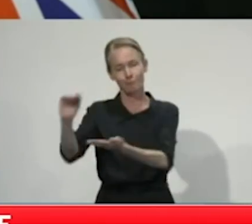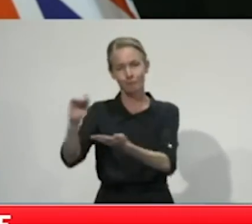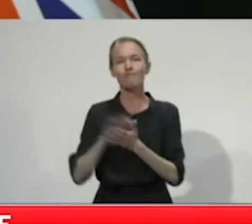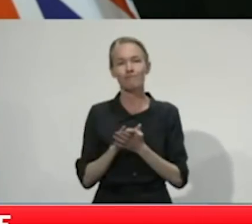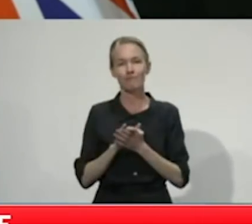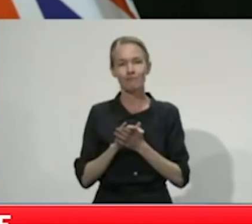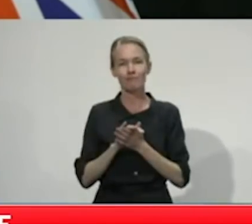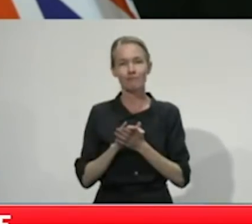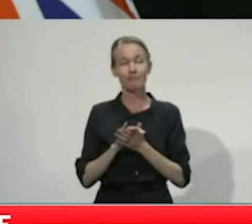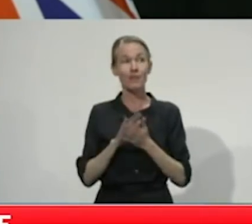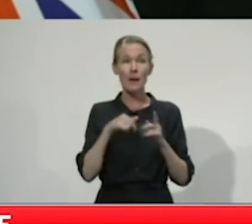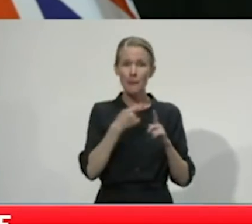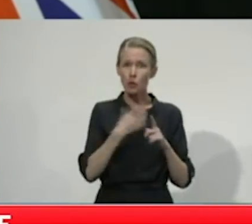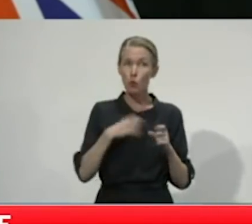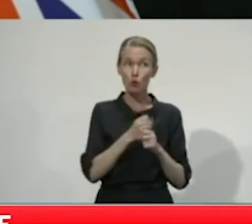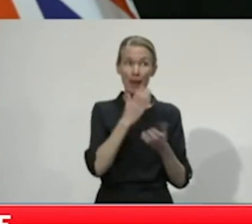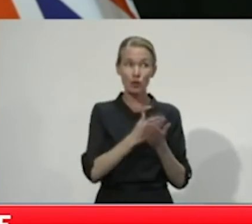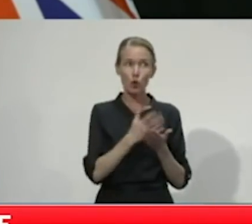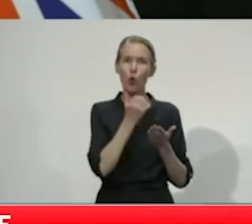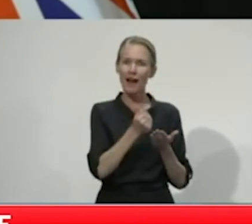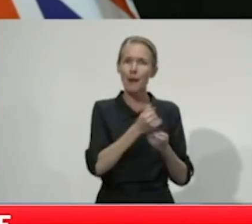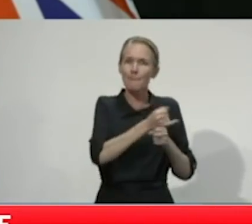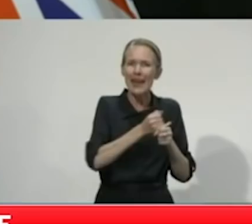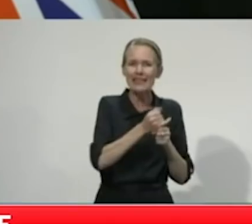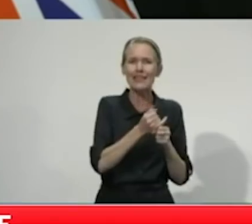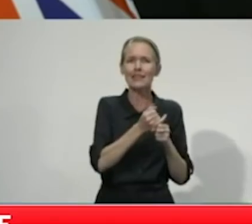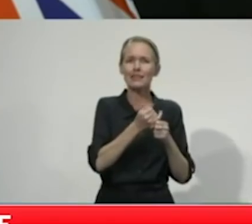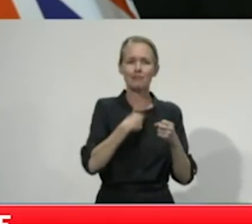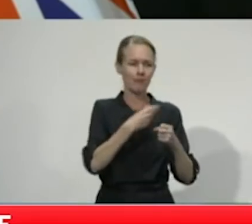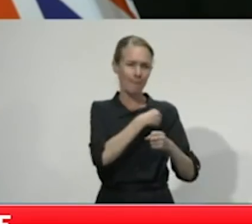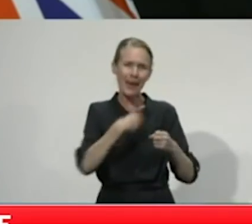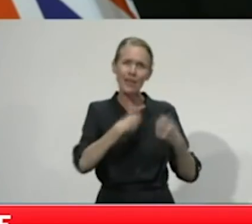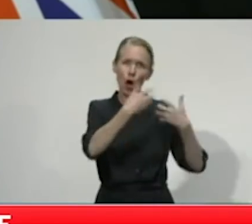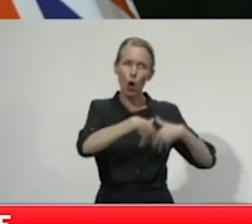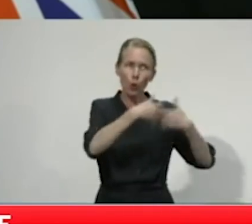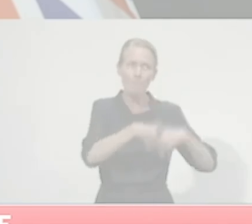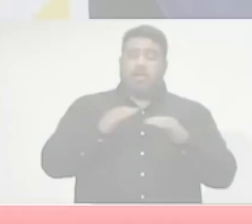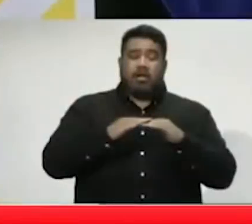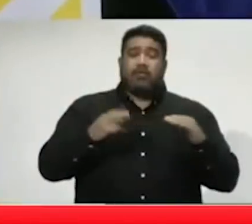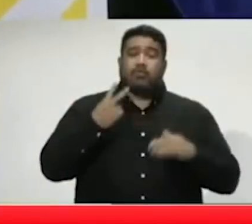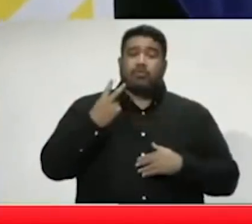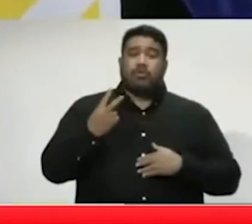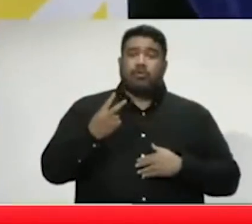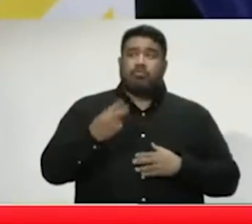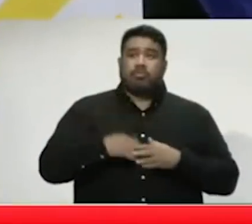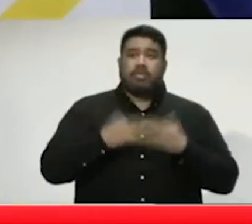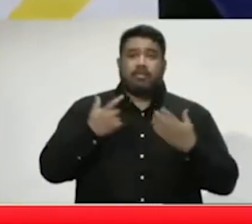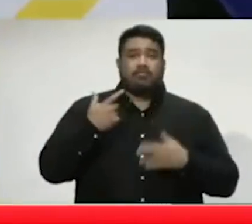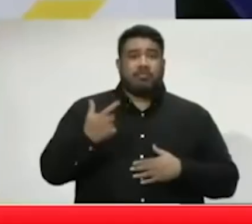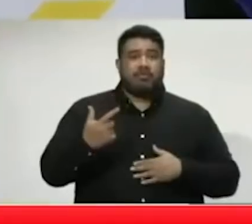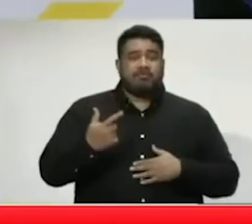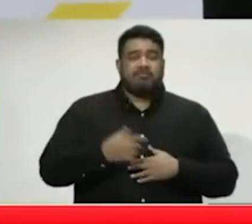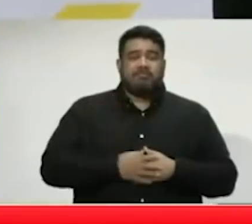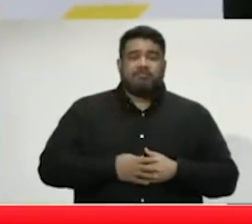their supply chains for medicines and other essential equipment are strong throughout the response. Today I want to provide you